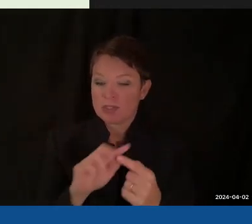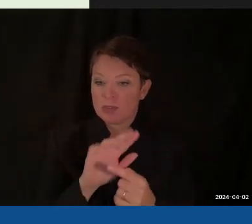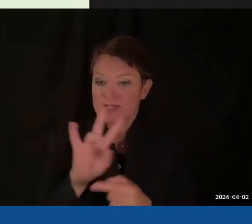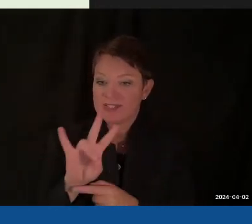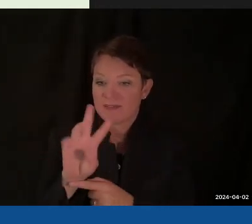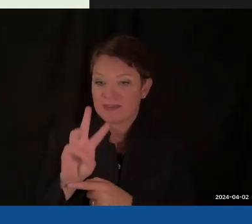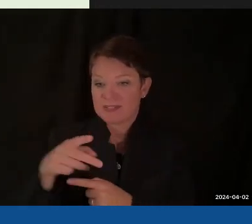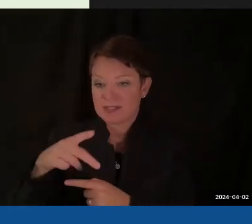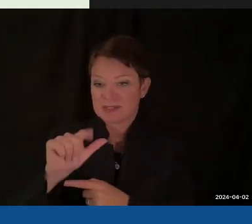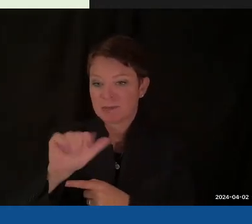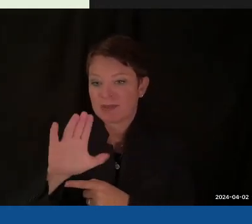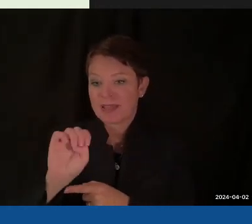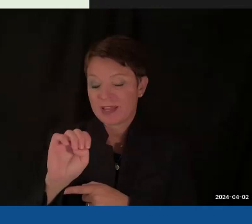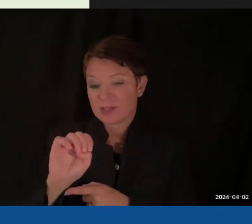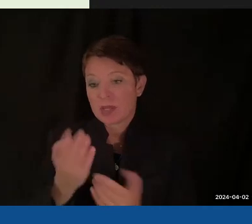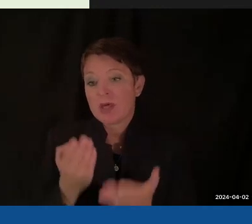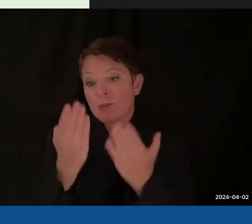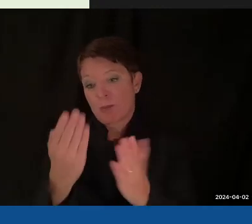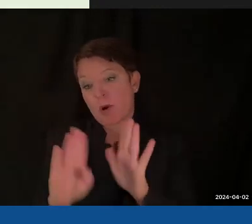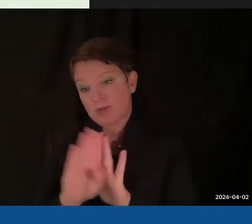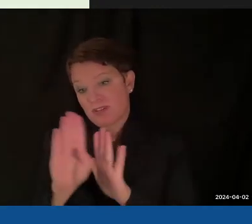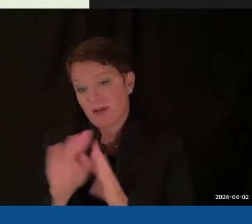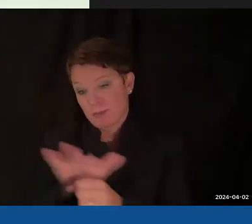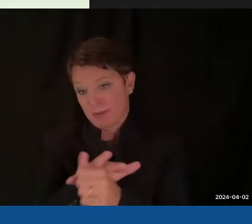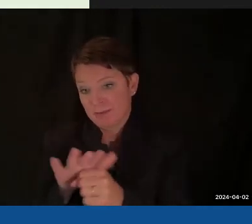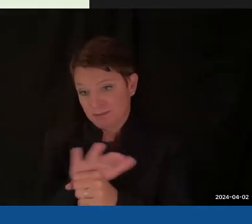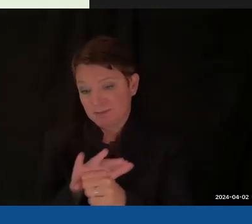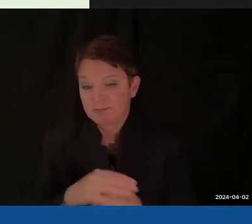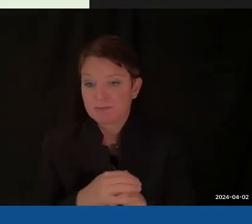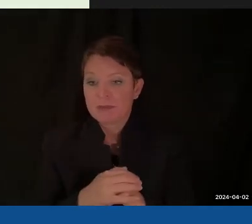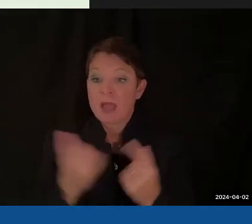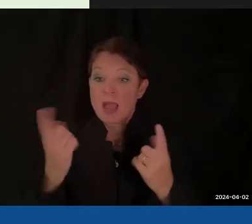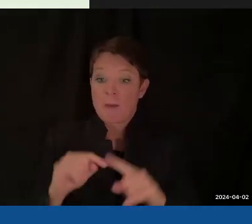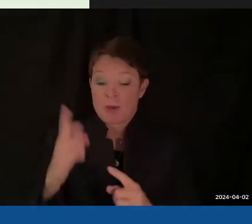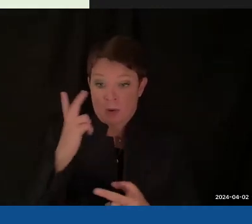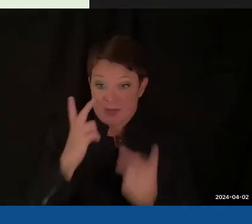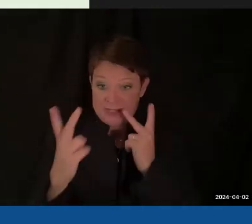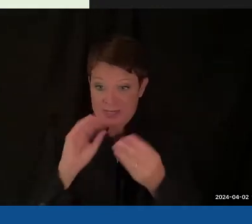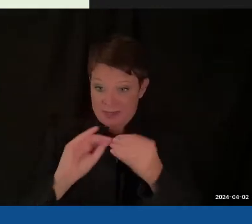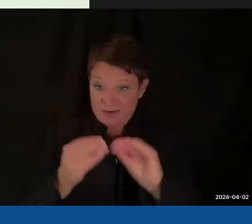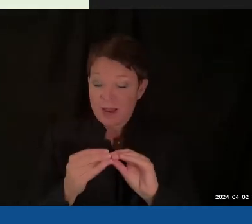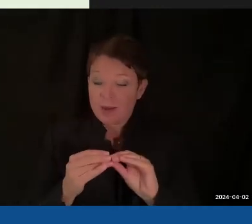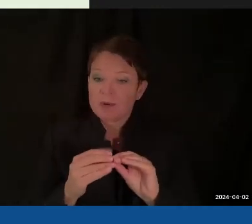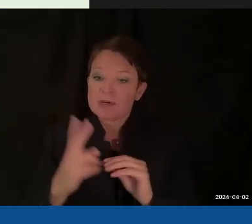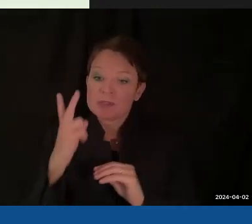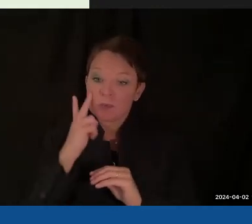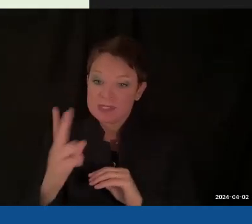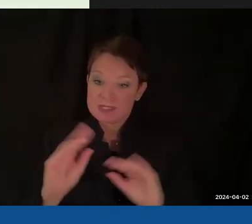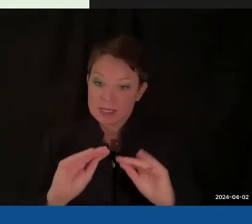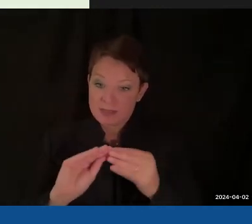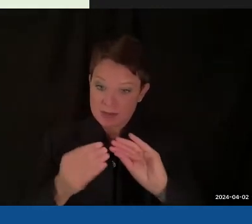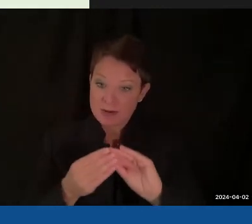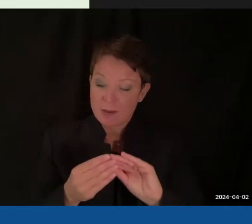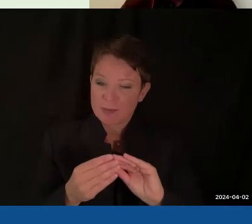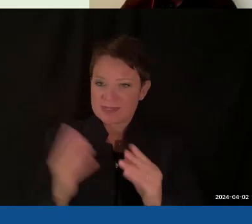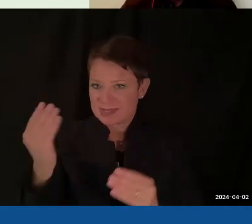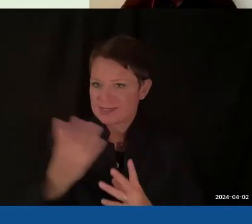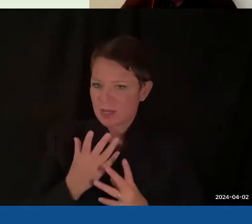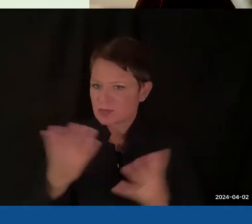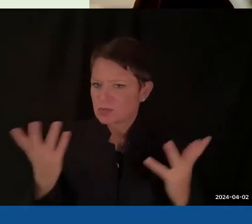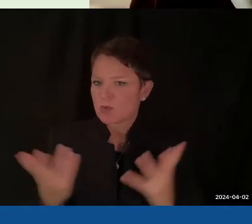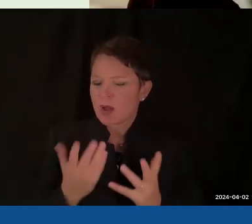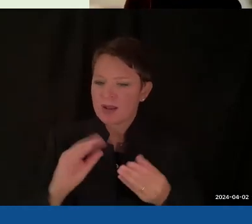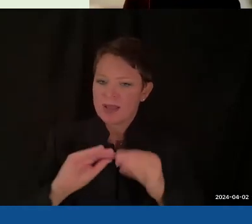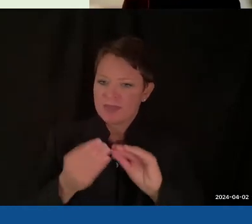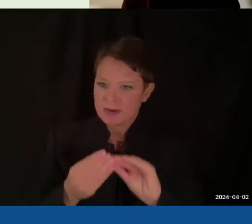76th Place, or the proposed development. And so when we see that the numbers, what that tells us is that the numbers